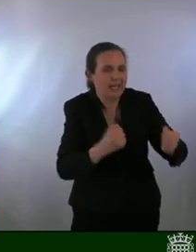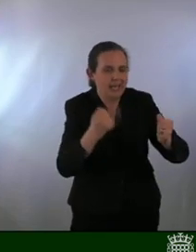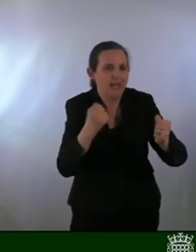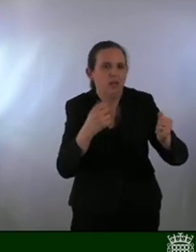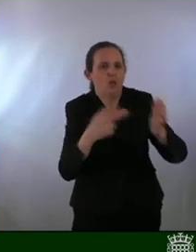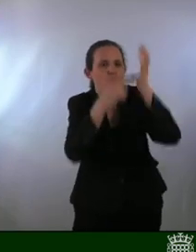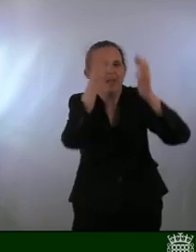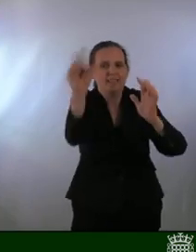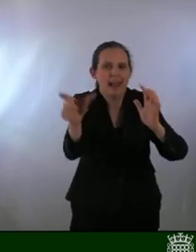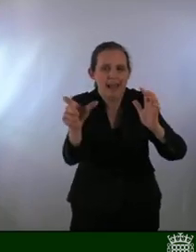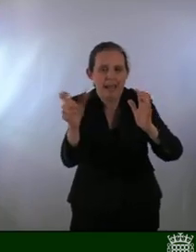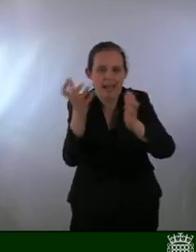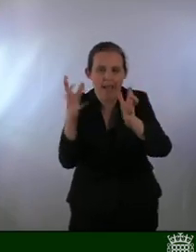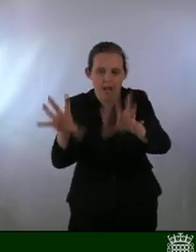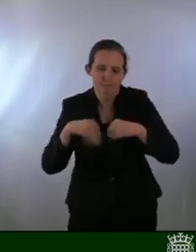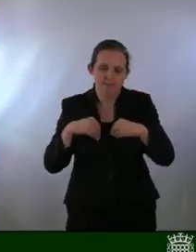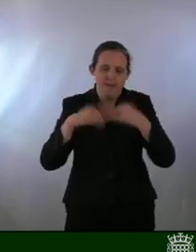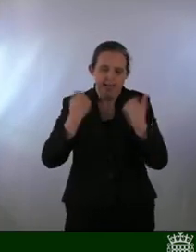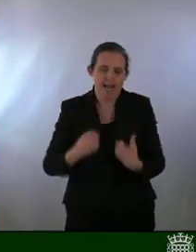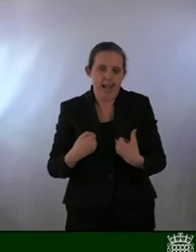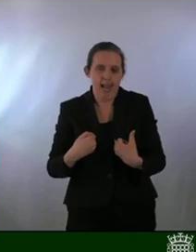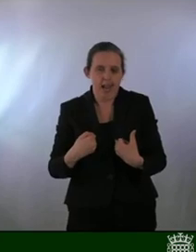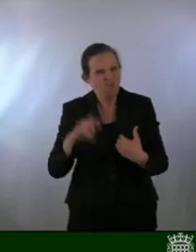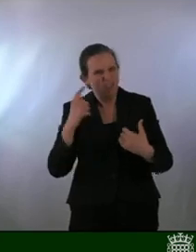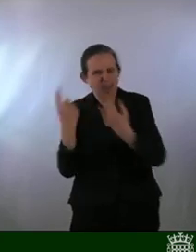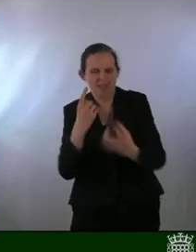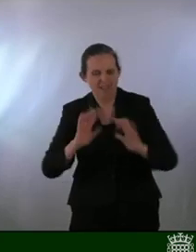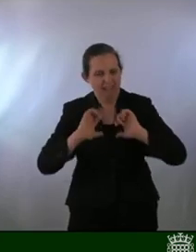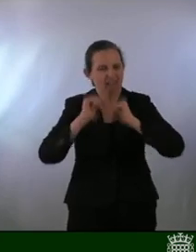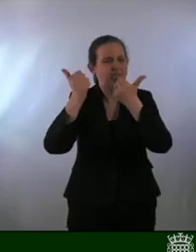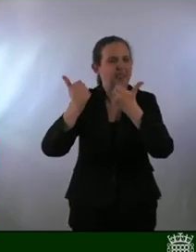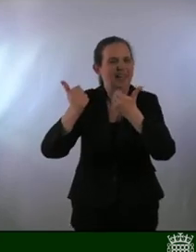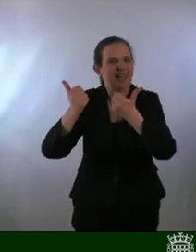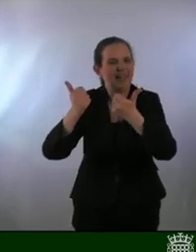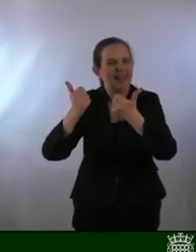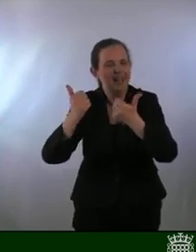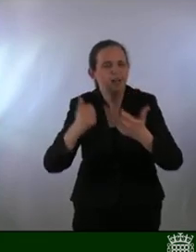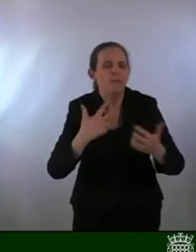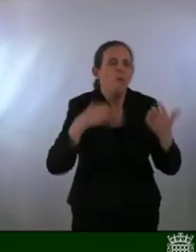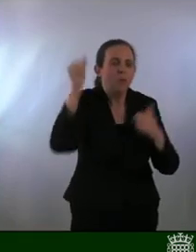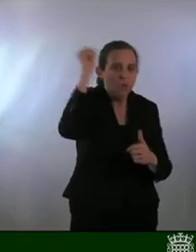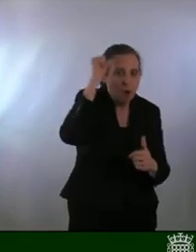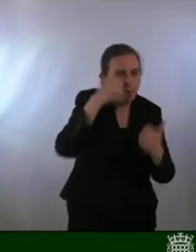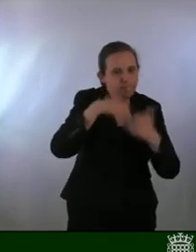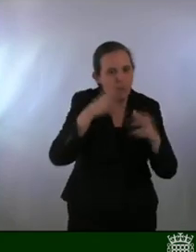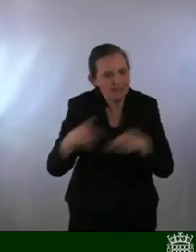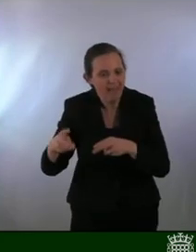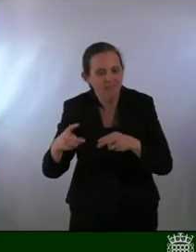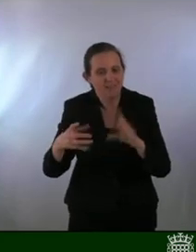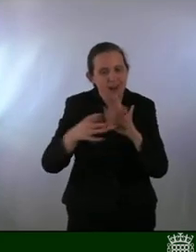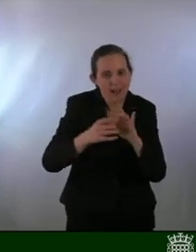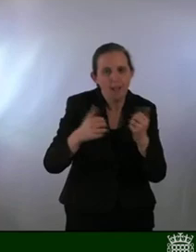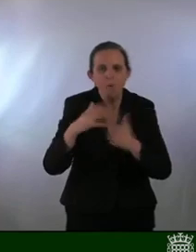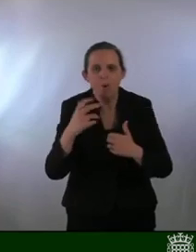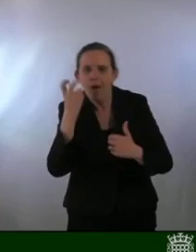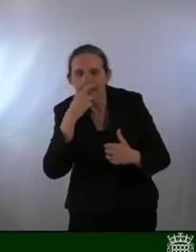whereas this disease, the mortality of this disease is very strongly correlated with age. Mohammed Jassim. Thank you, Mr. Speaker. I live